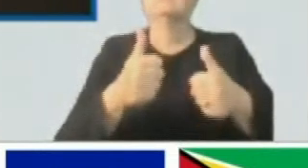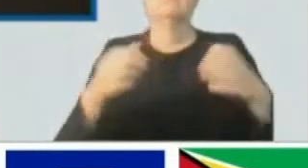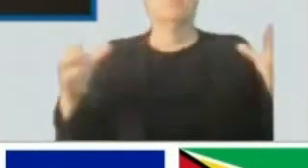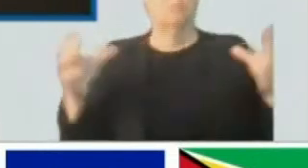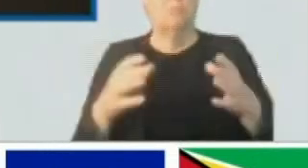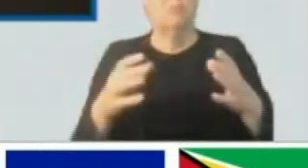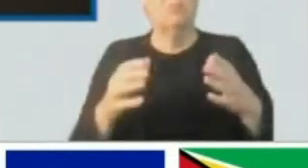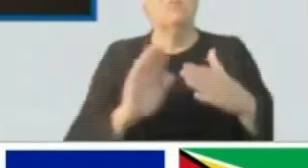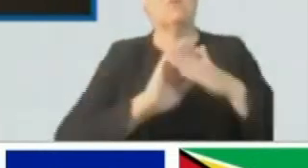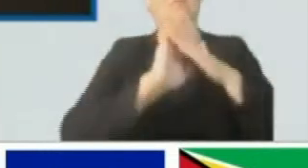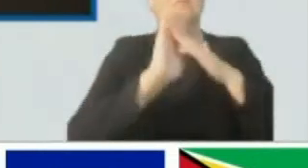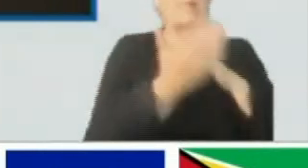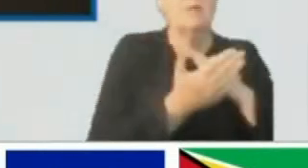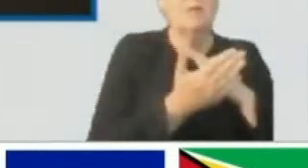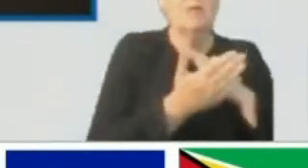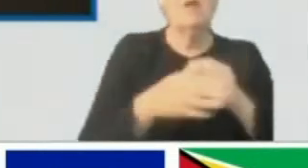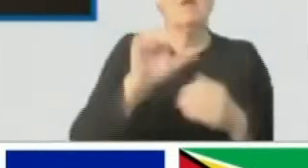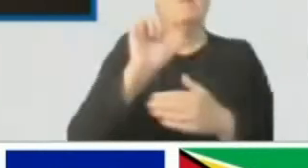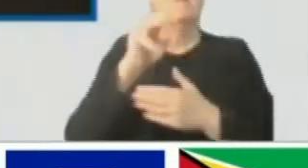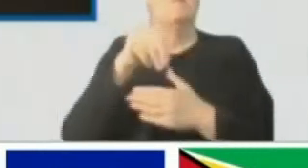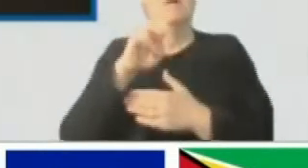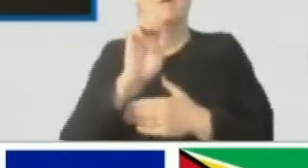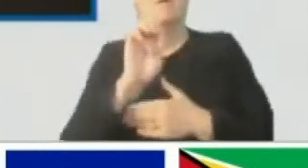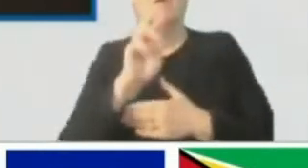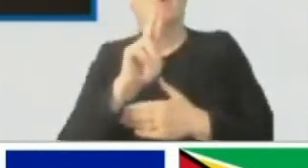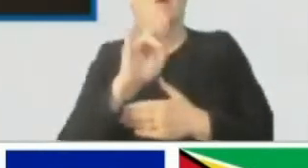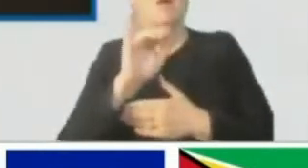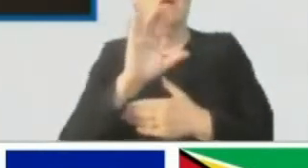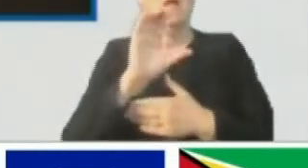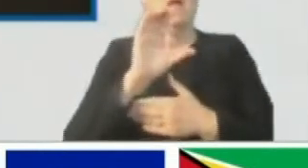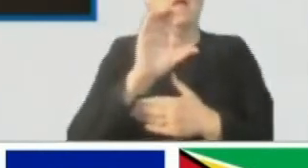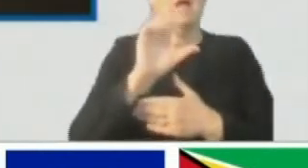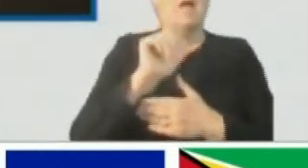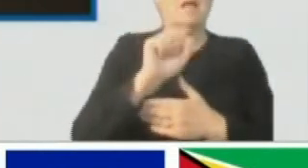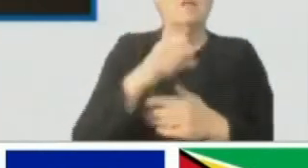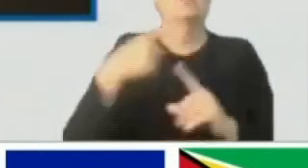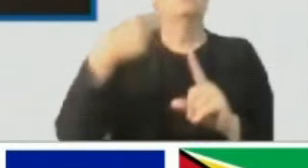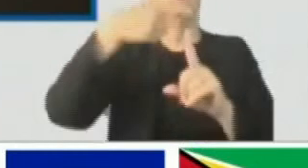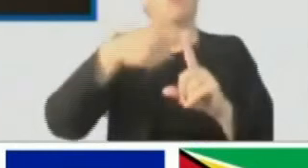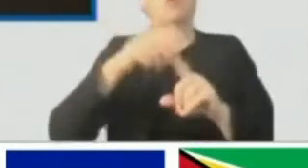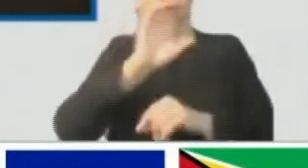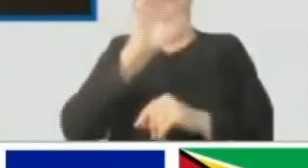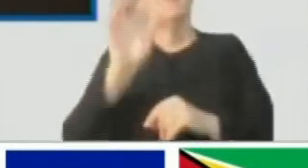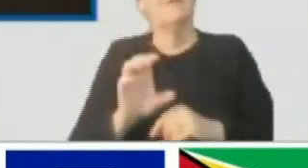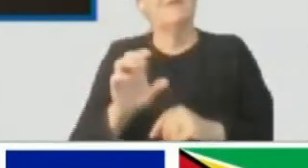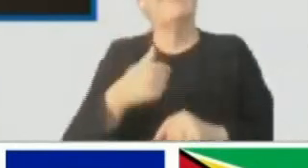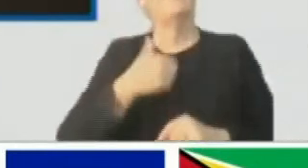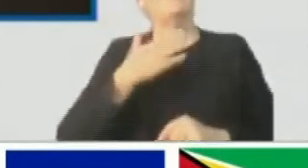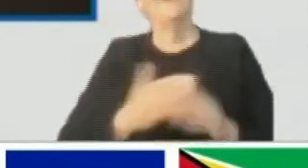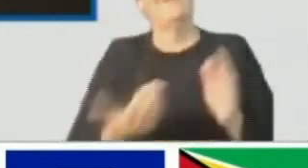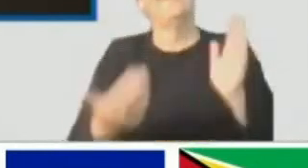the Caribbean. Once again, I welcome you to this historic event